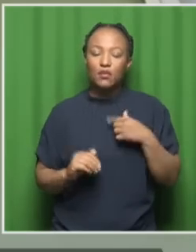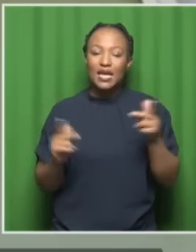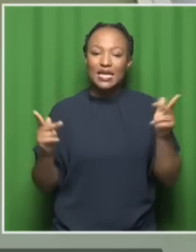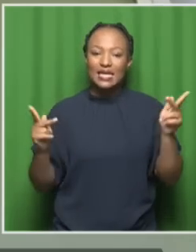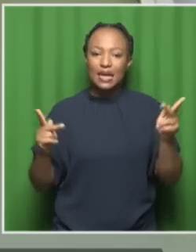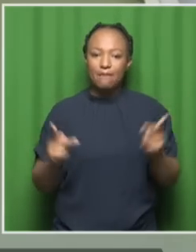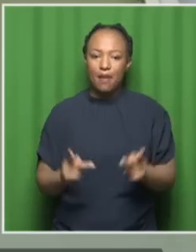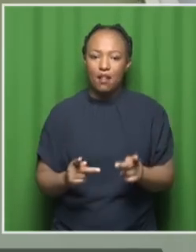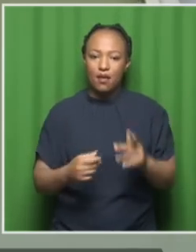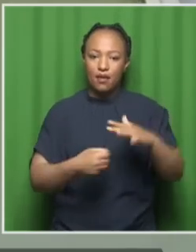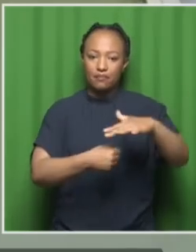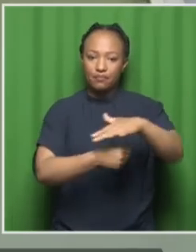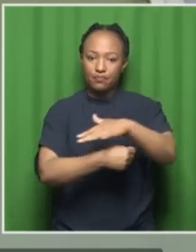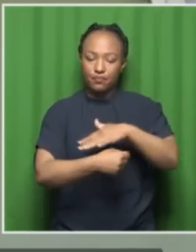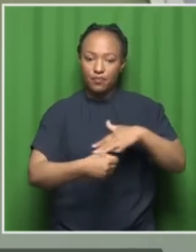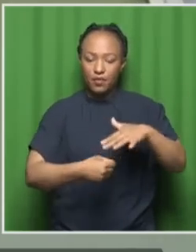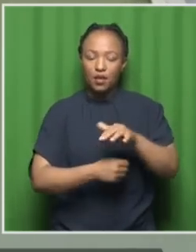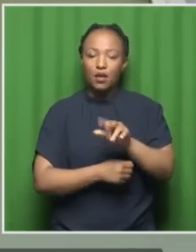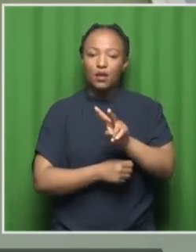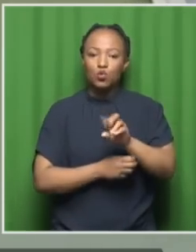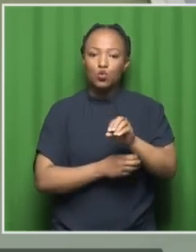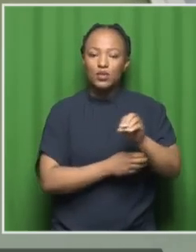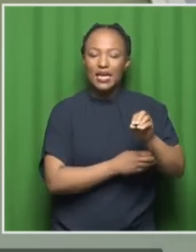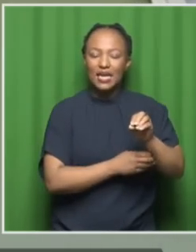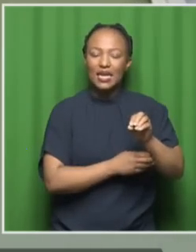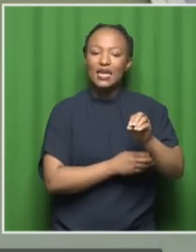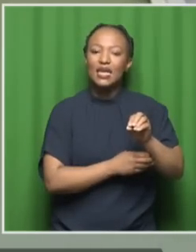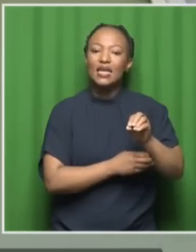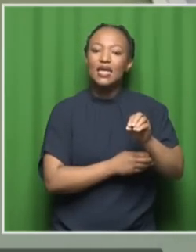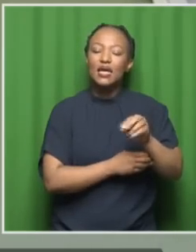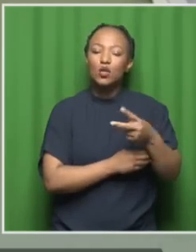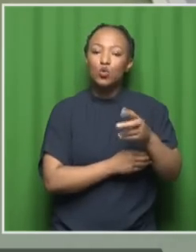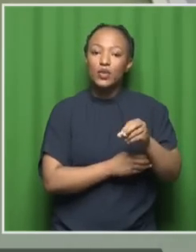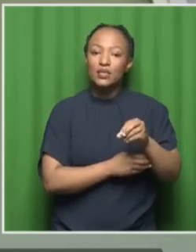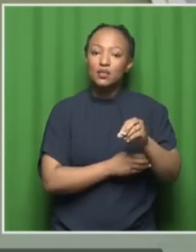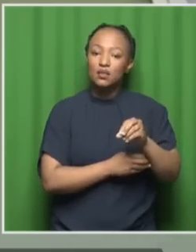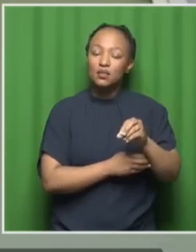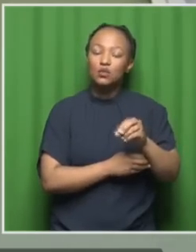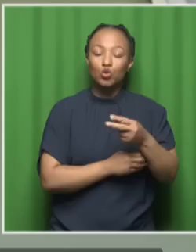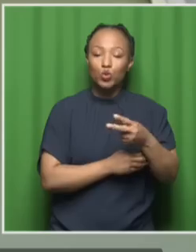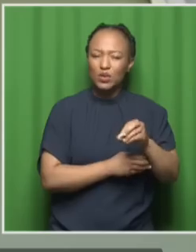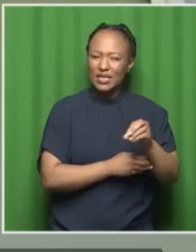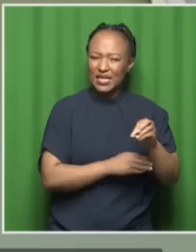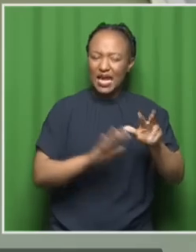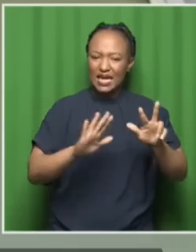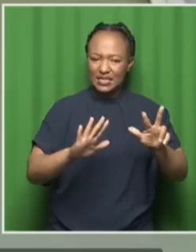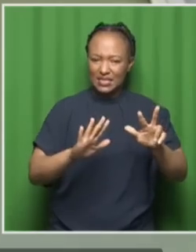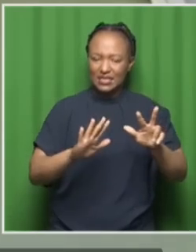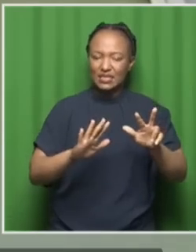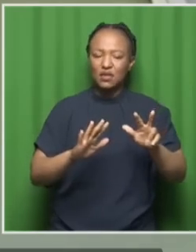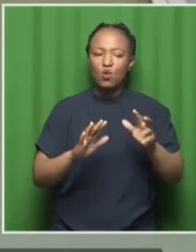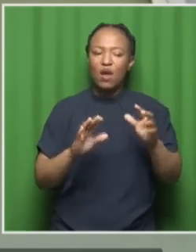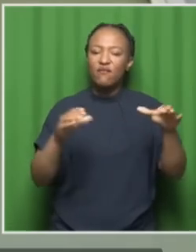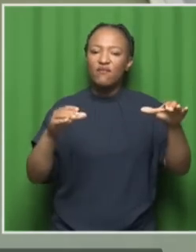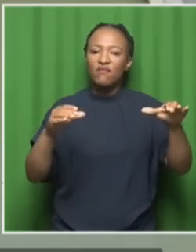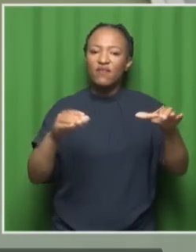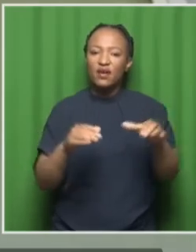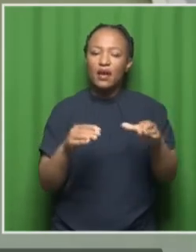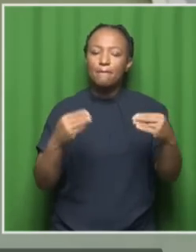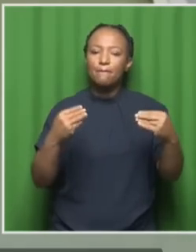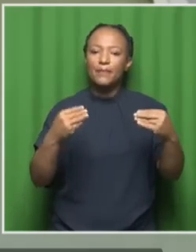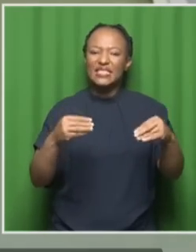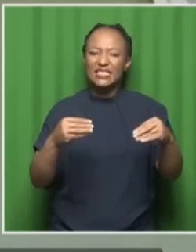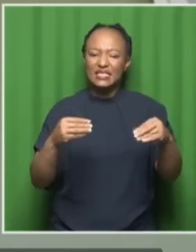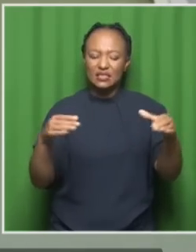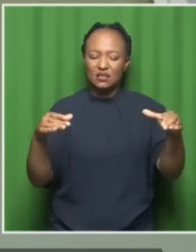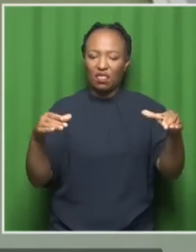in 2018, we have one of our cooperatives, which is Batupili Cooperative in